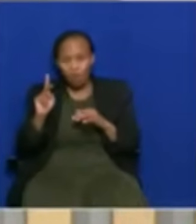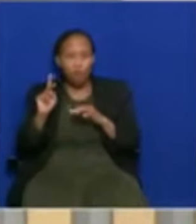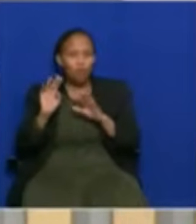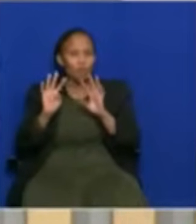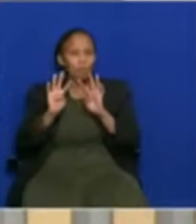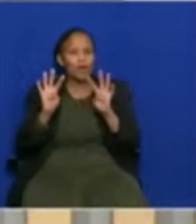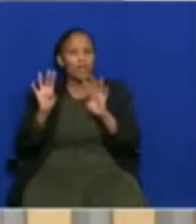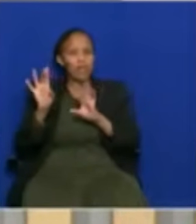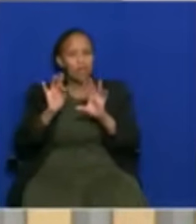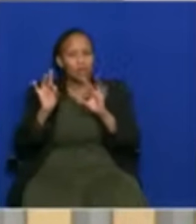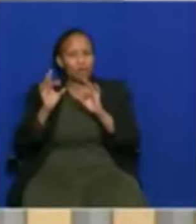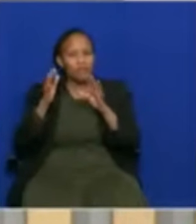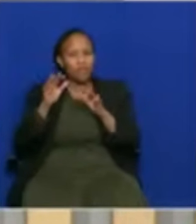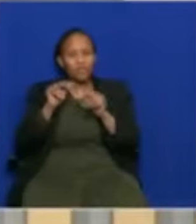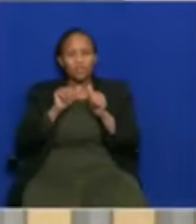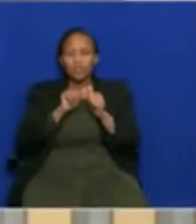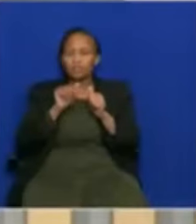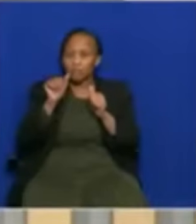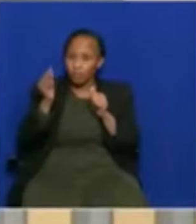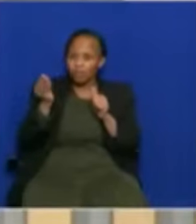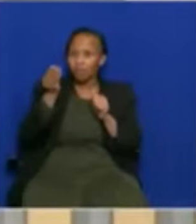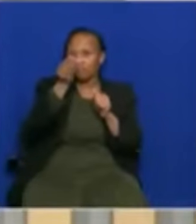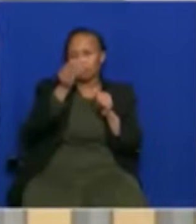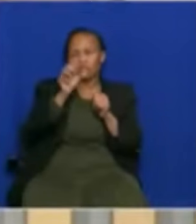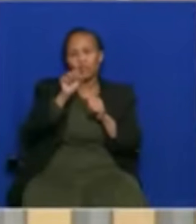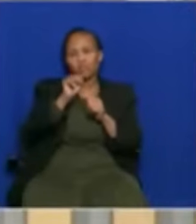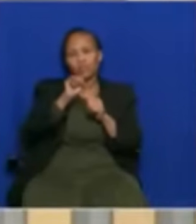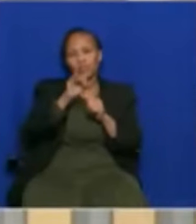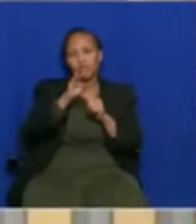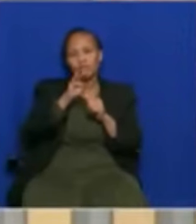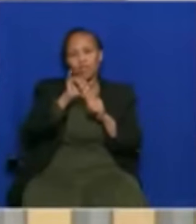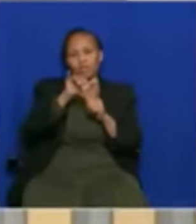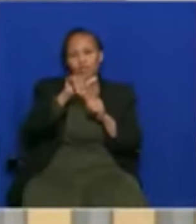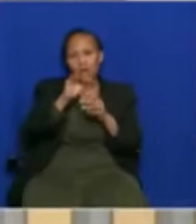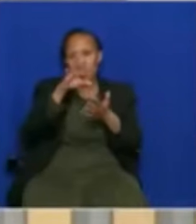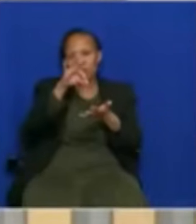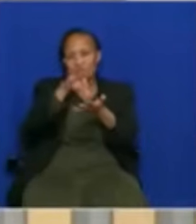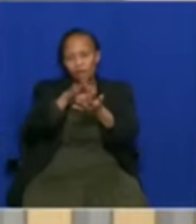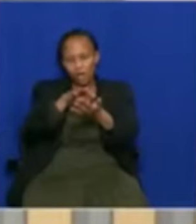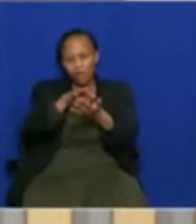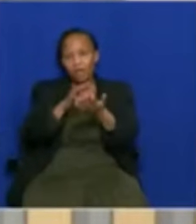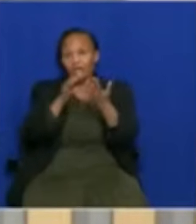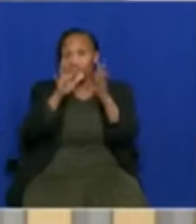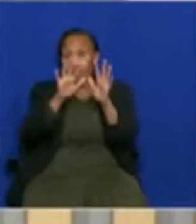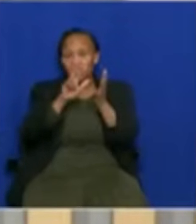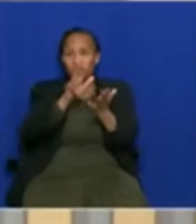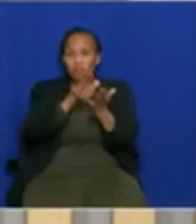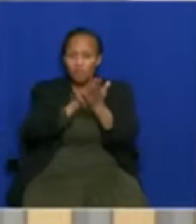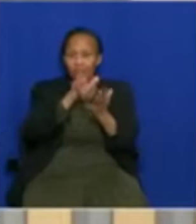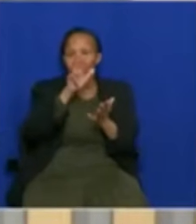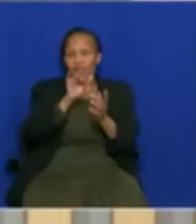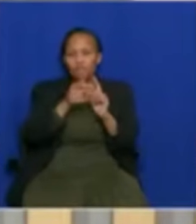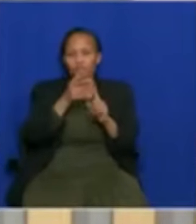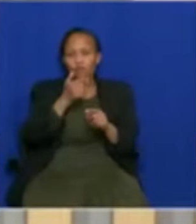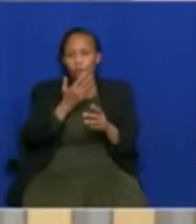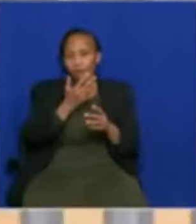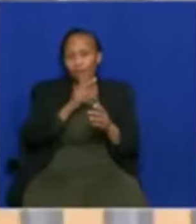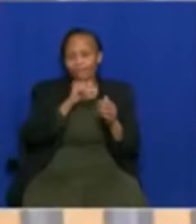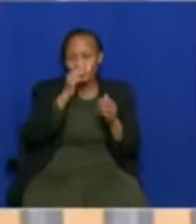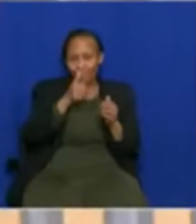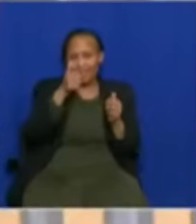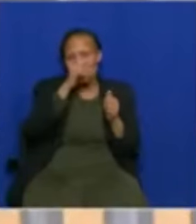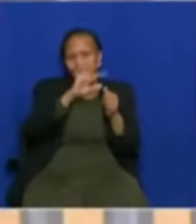Commissioner Sibia to sign off, and the approval comes from the Head Office. That's the tier. Okay, thank